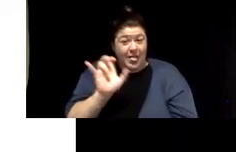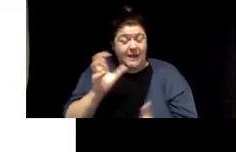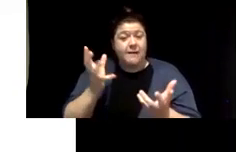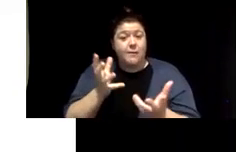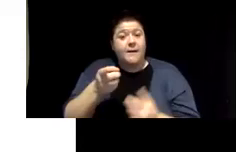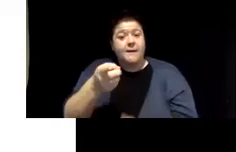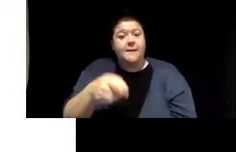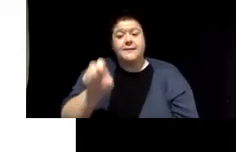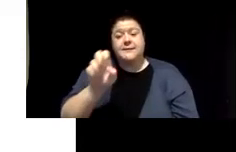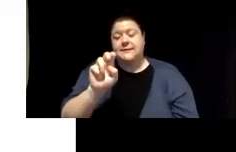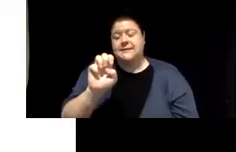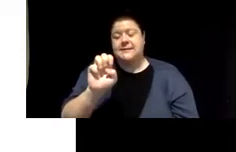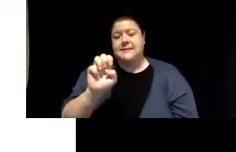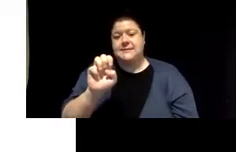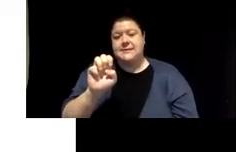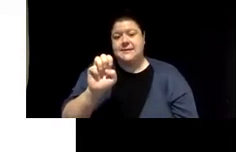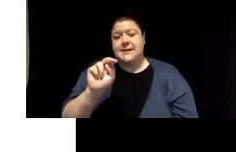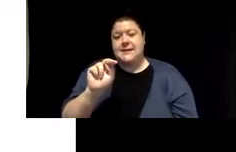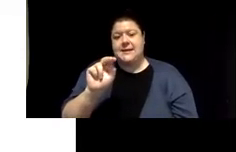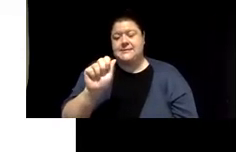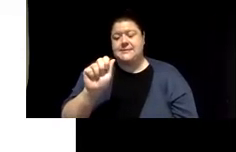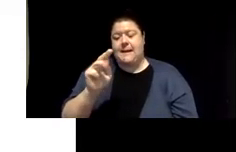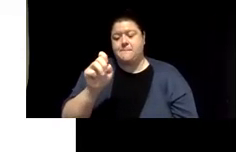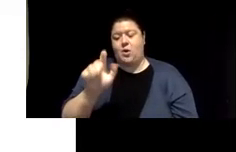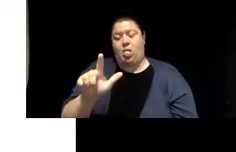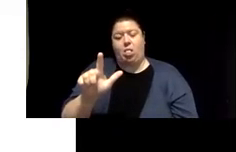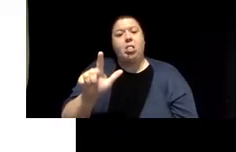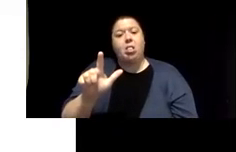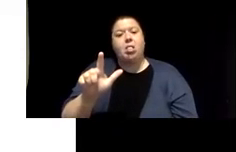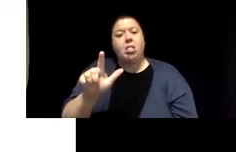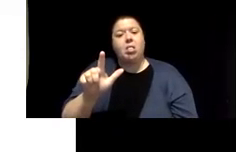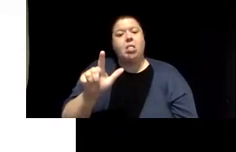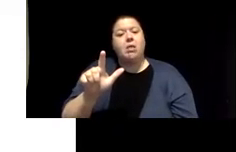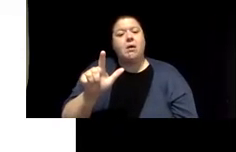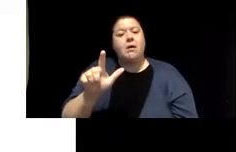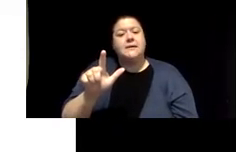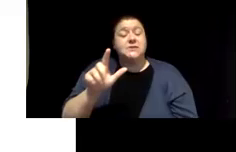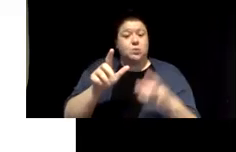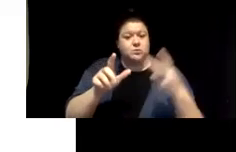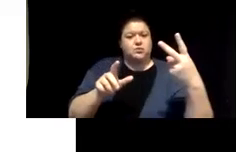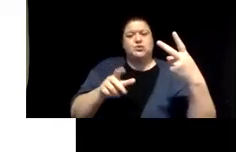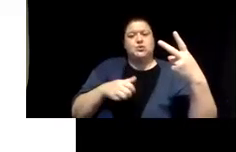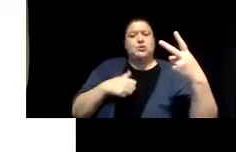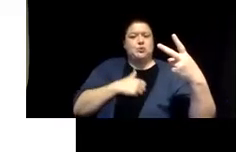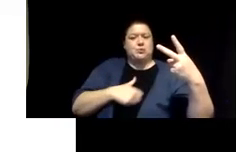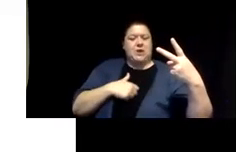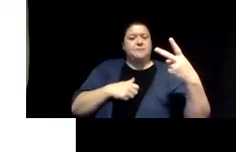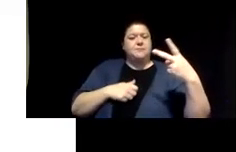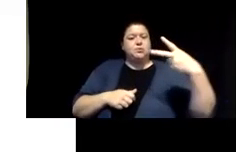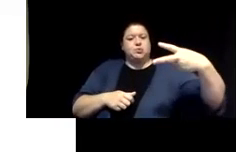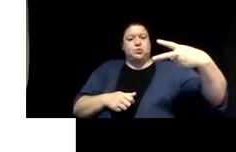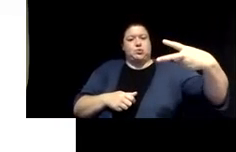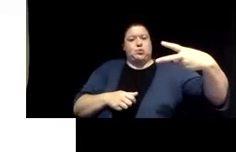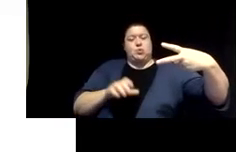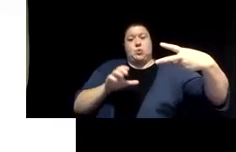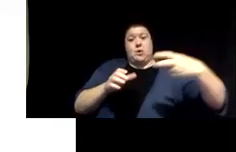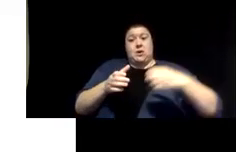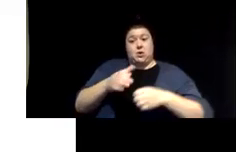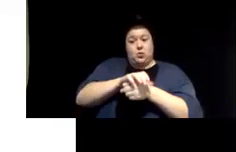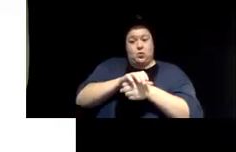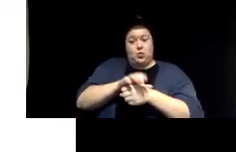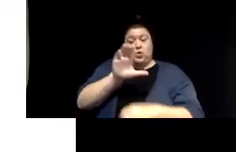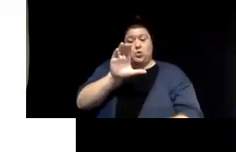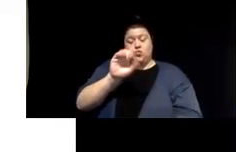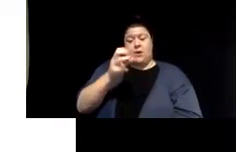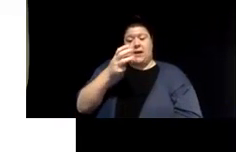The tooth is made up of 2 parts, the crown, which is the area of the tooth above the gum line, and then the root,